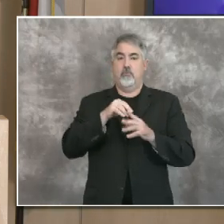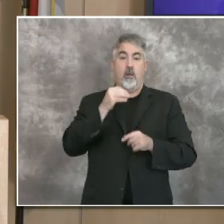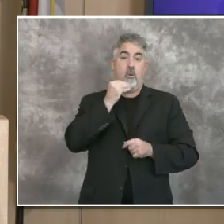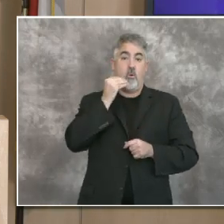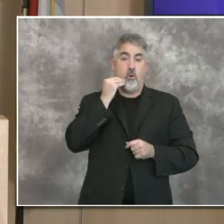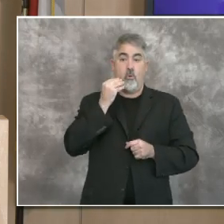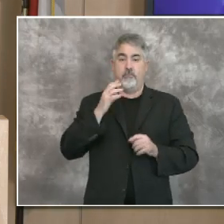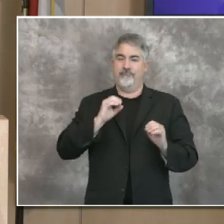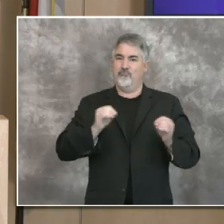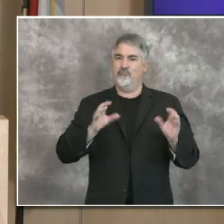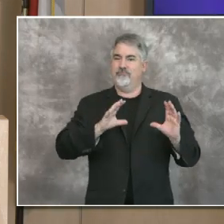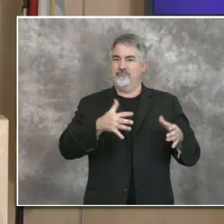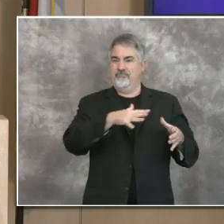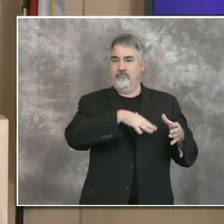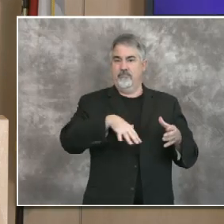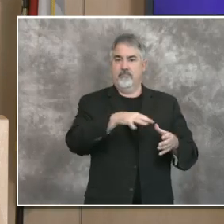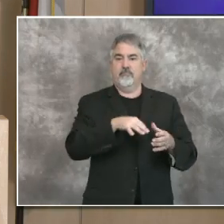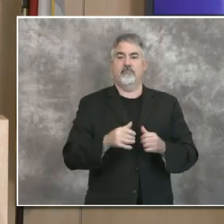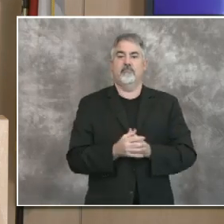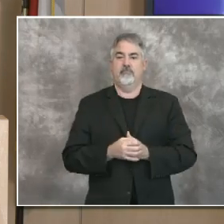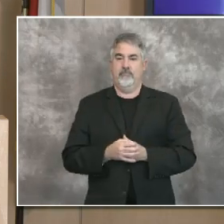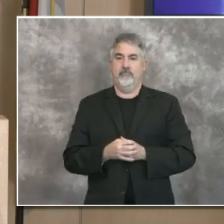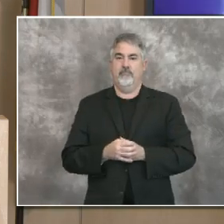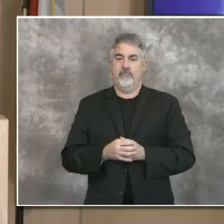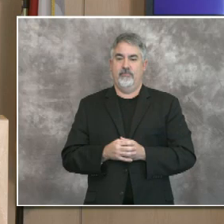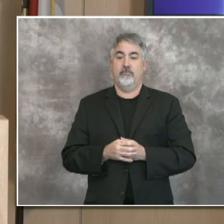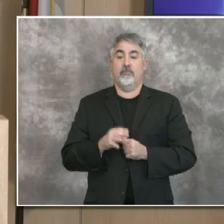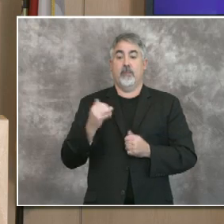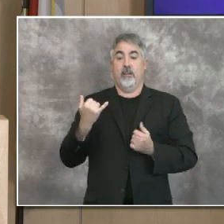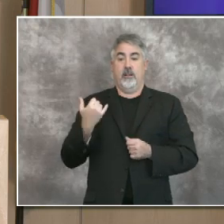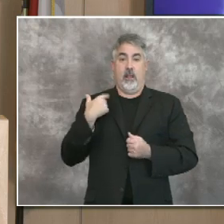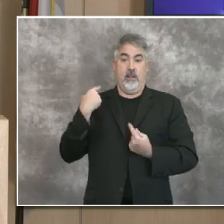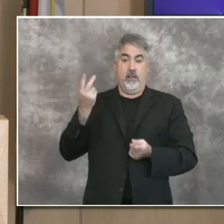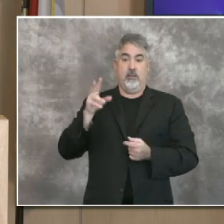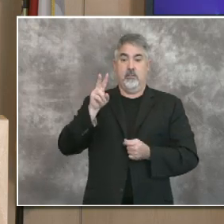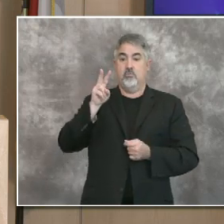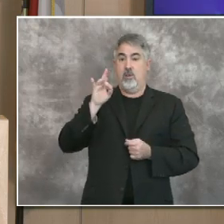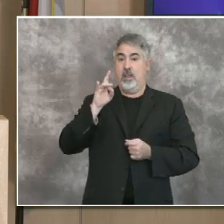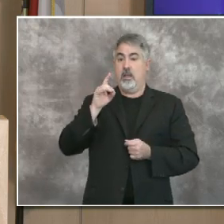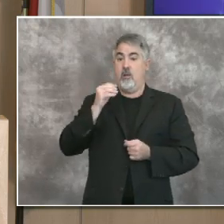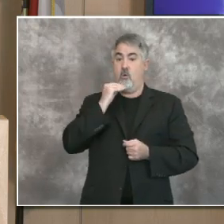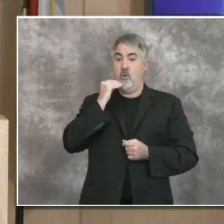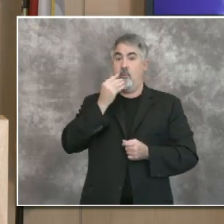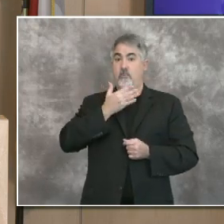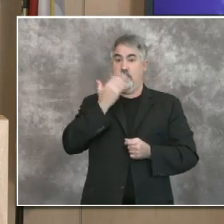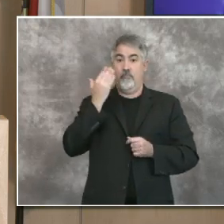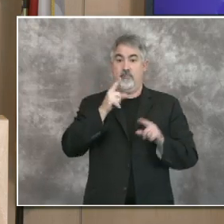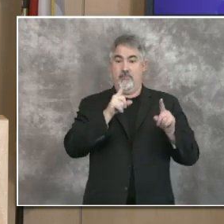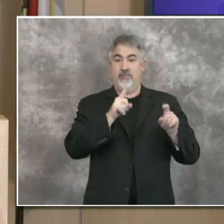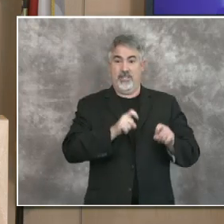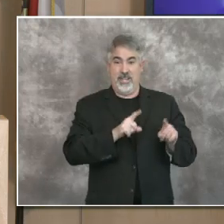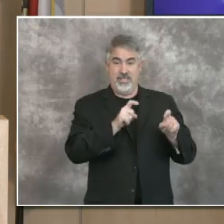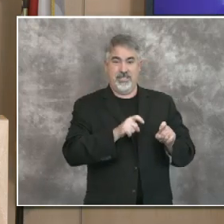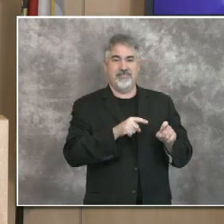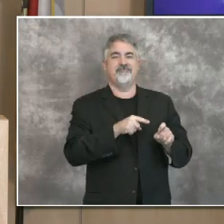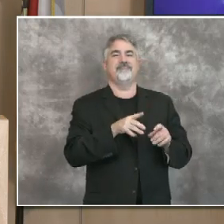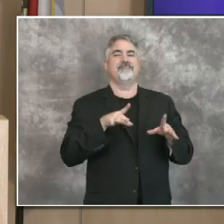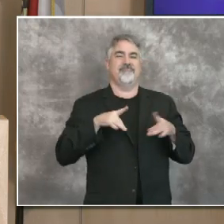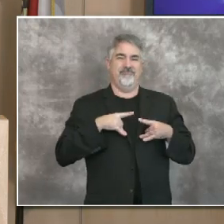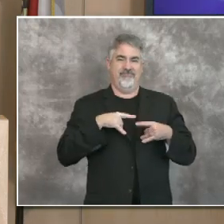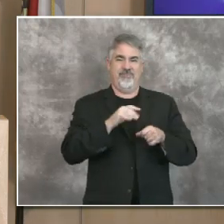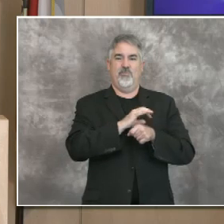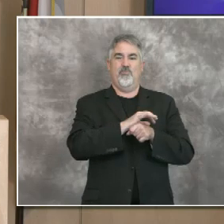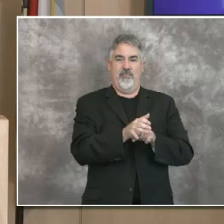positive cases in San Diego County, we now stand at 28 individuals who have tested positive that have been reported or shared with us who are